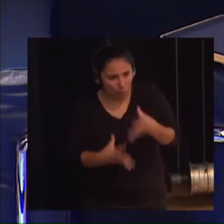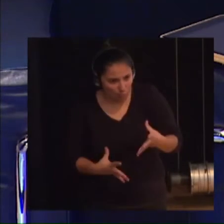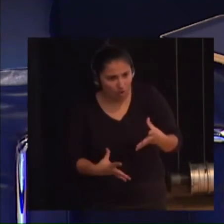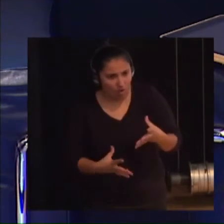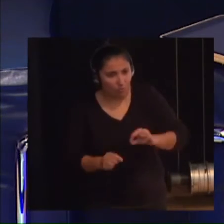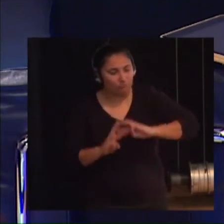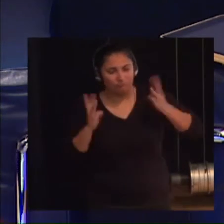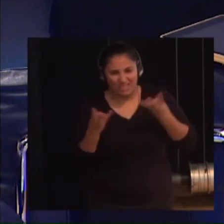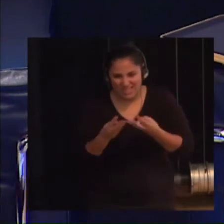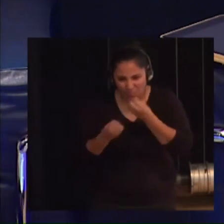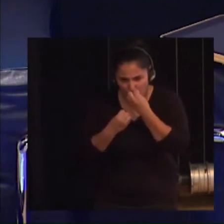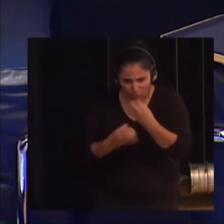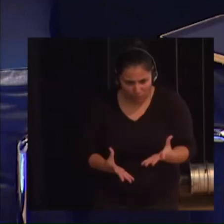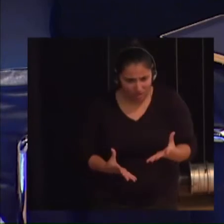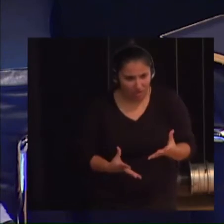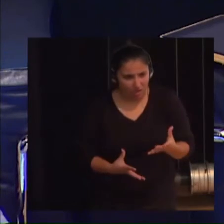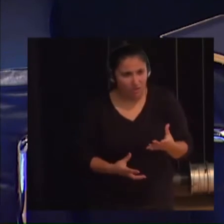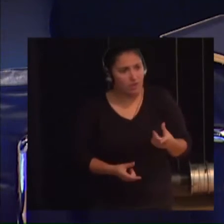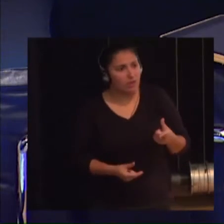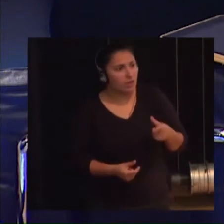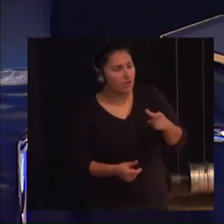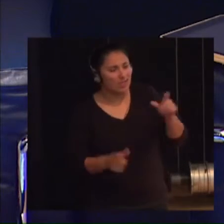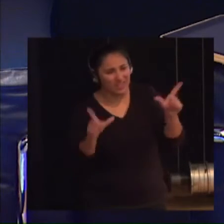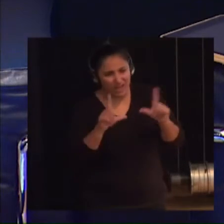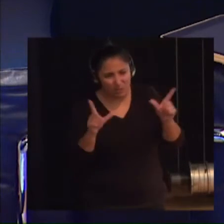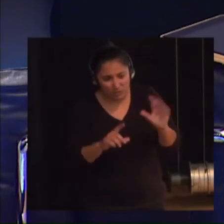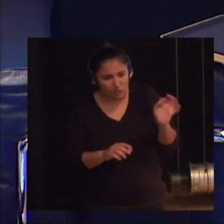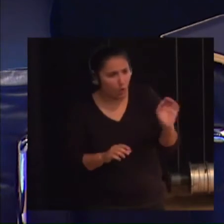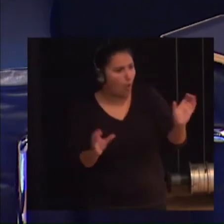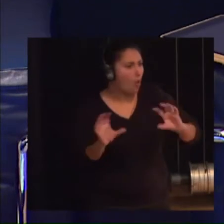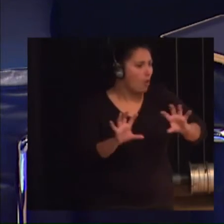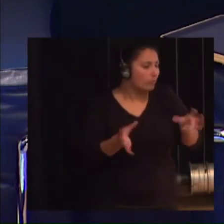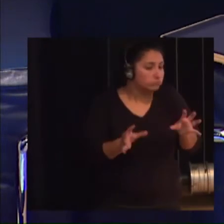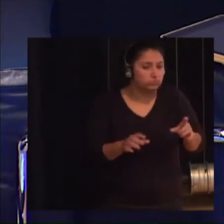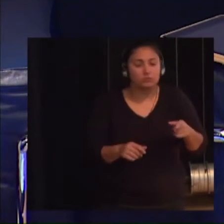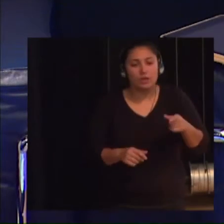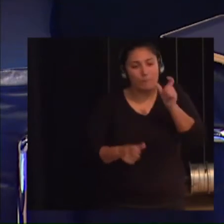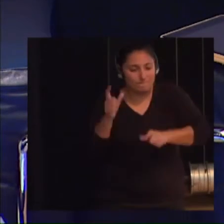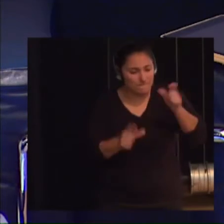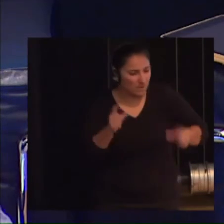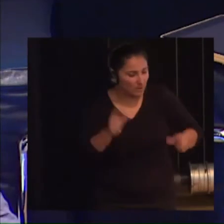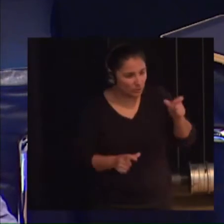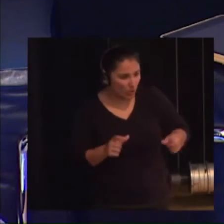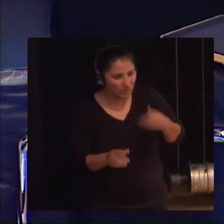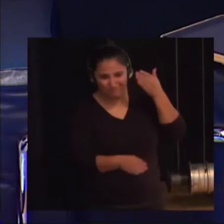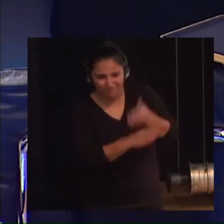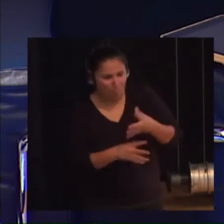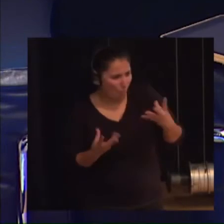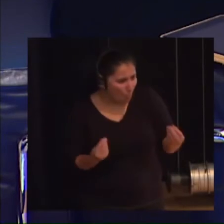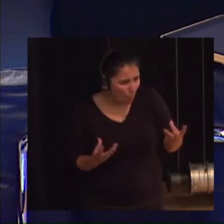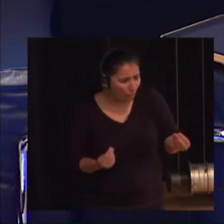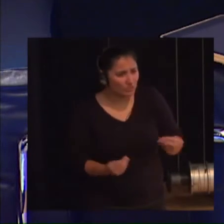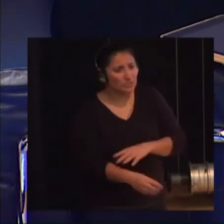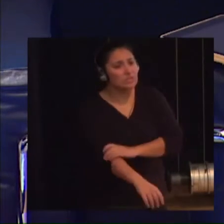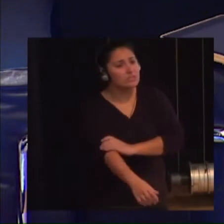huge, including your own blog, Gonzalo. Right. And there is a public sphere in